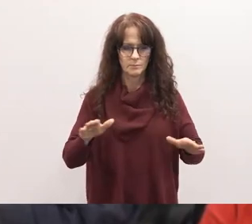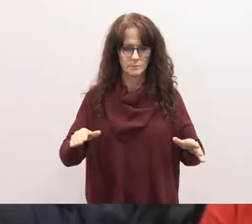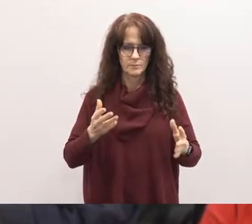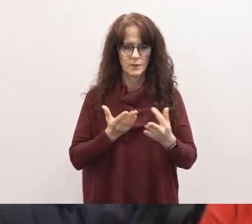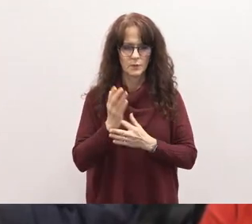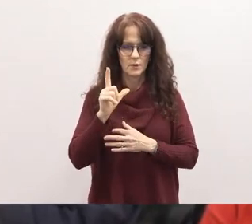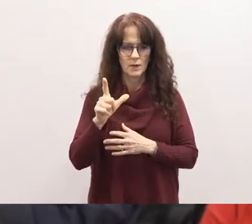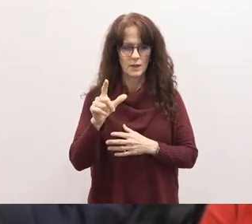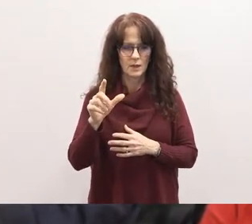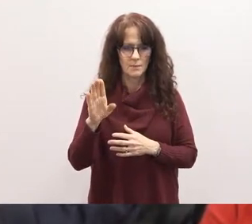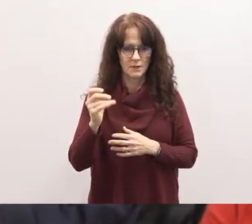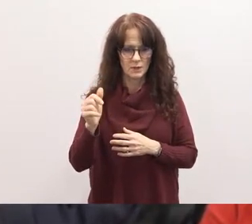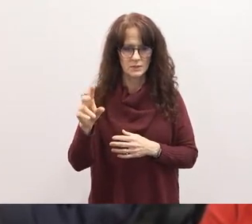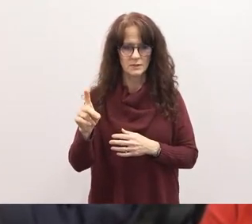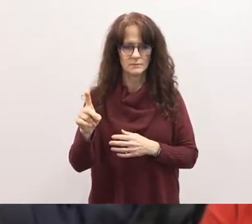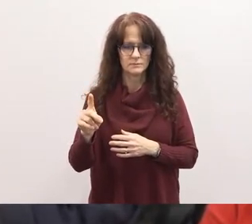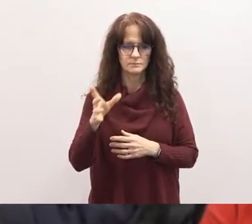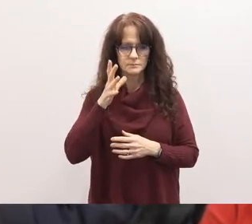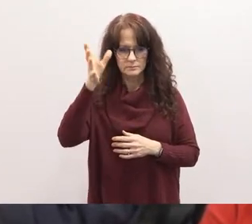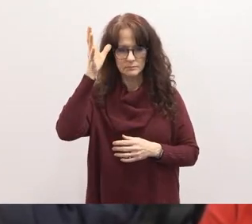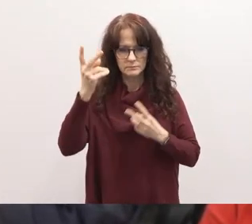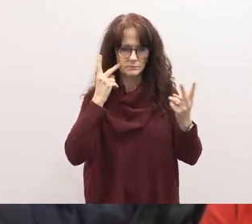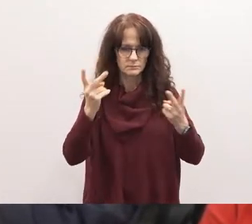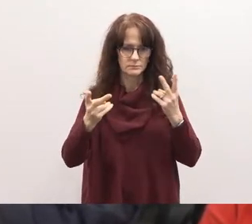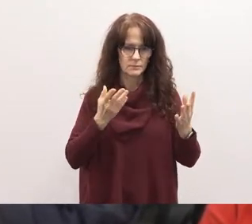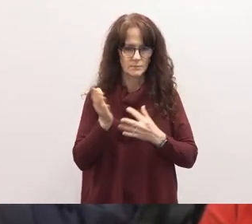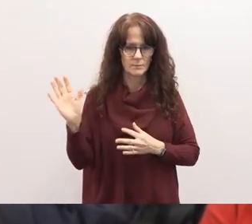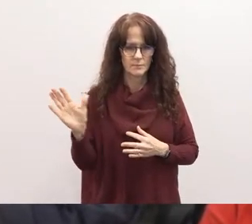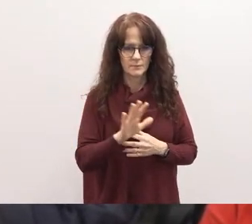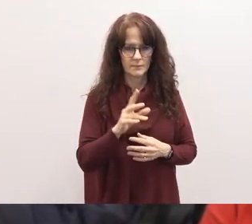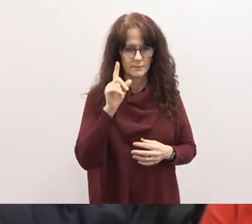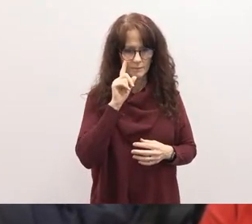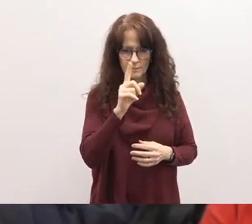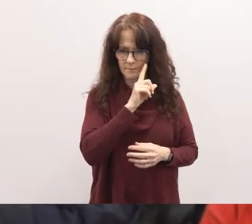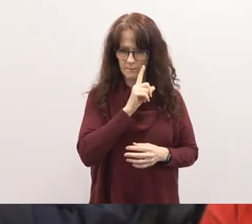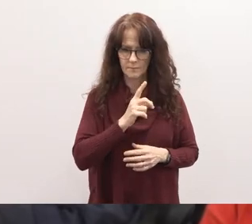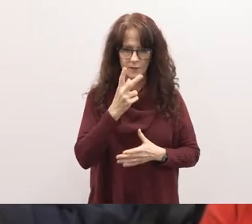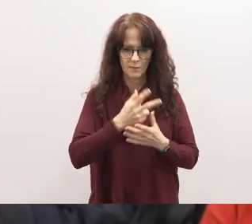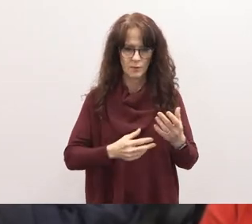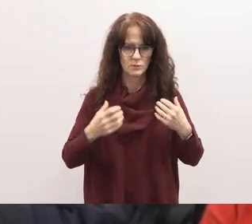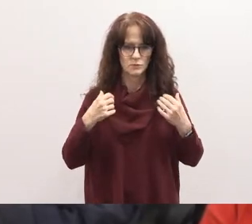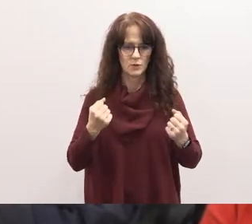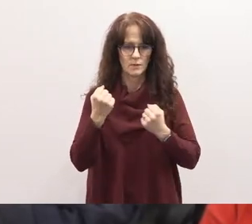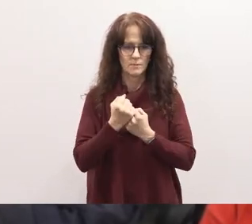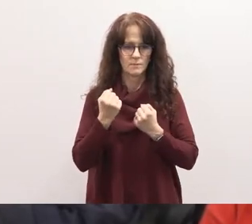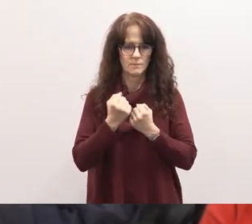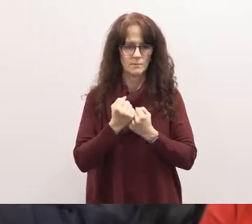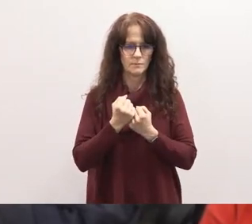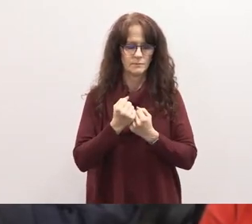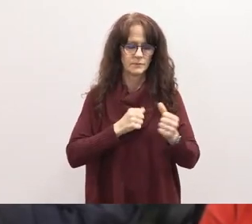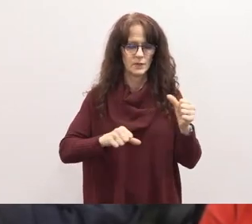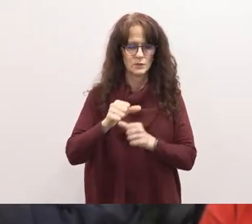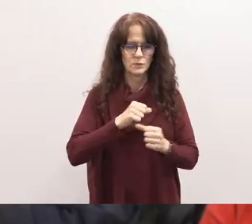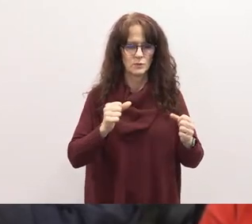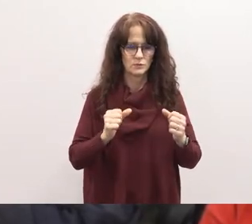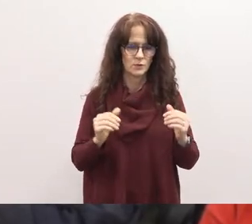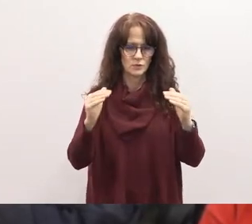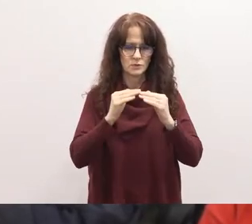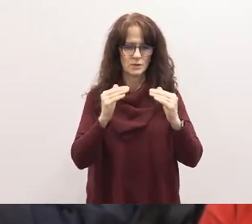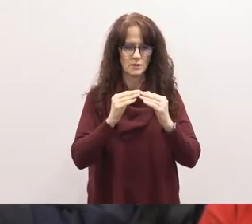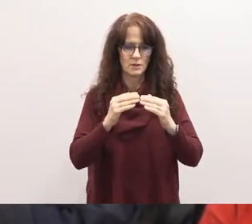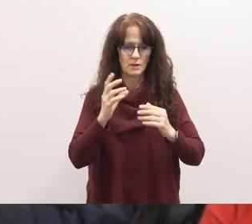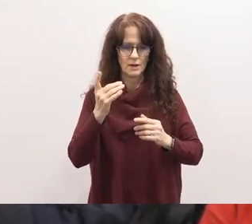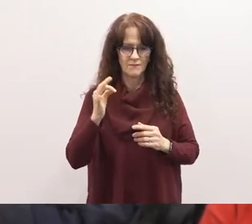through Long Beach Unified, and as a parent, I've seen it through their eyes. They are both strong advocates for social justice and fairness. And in